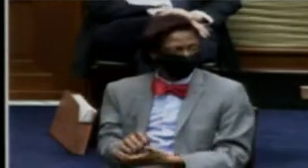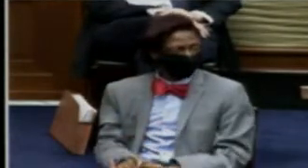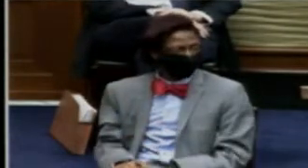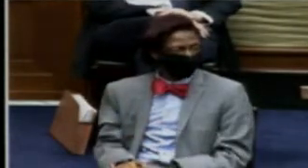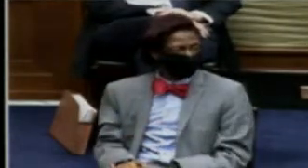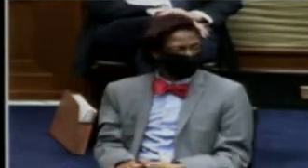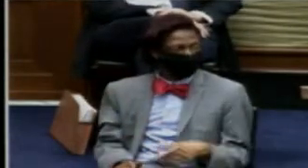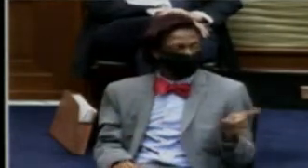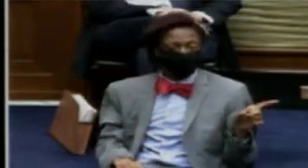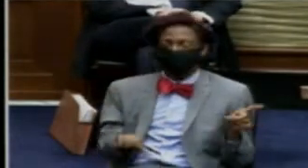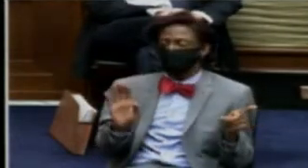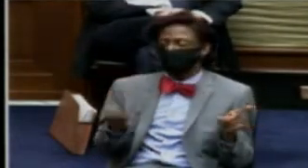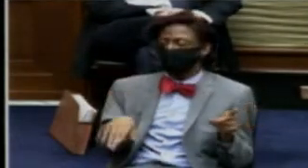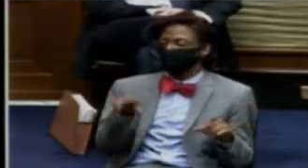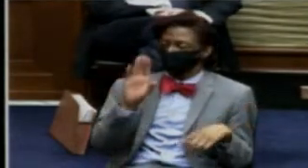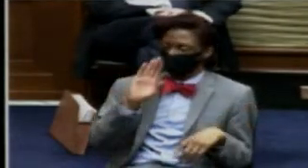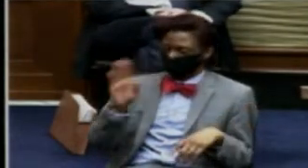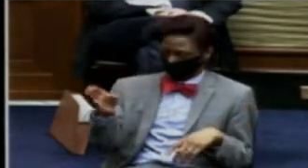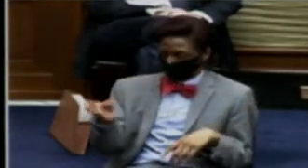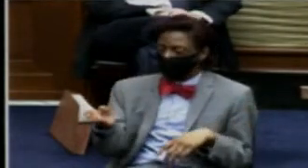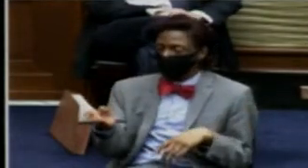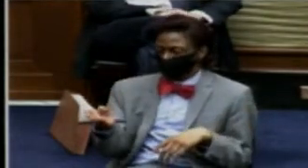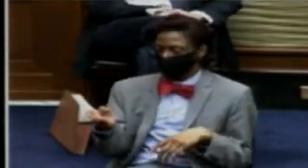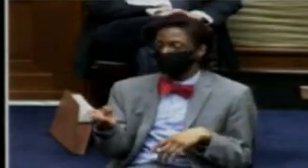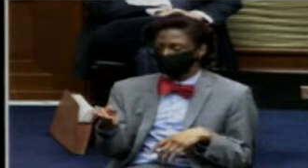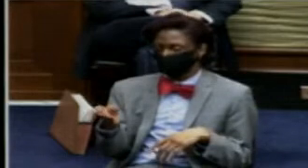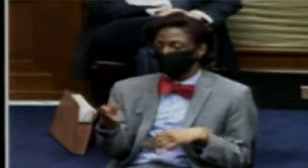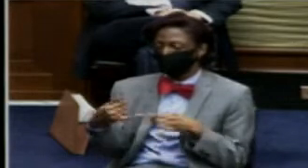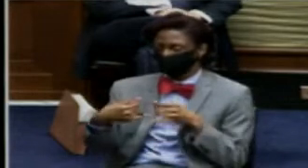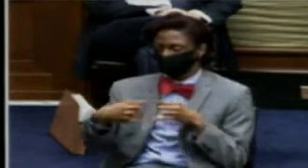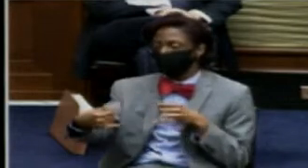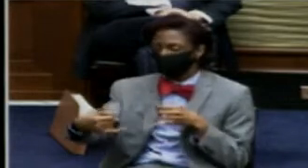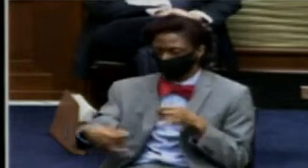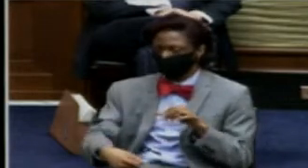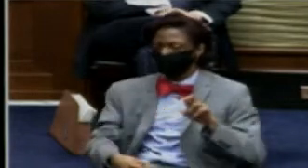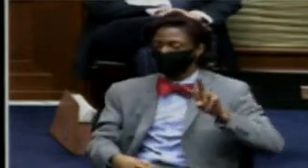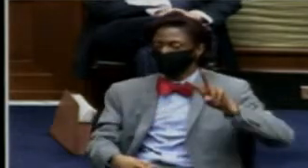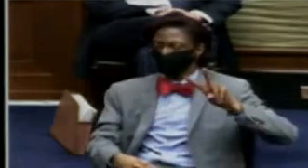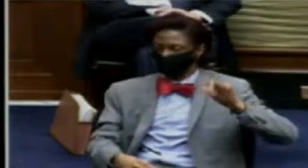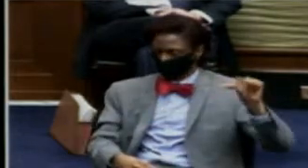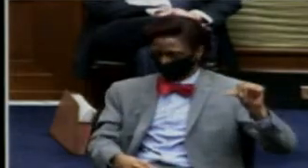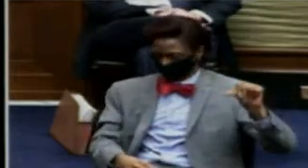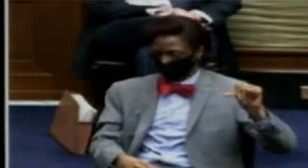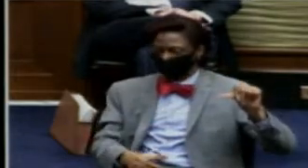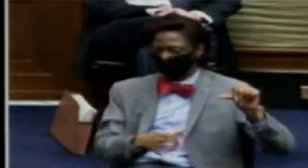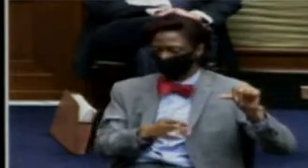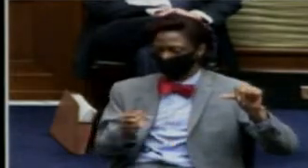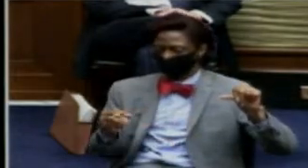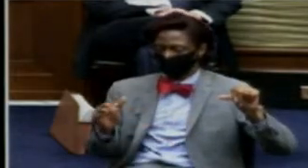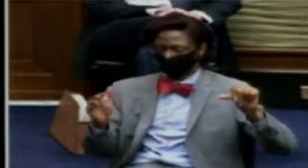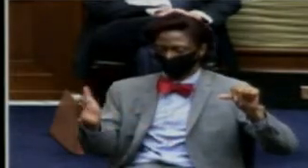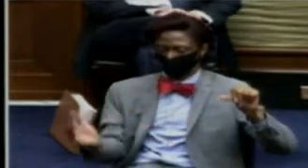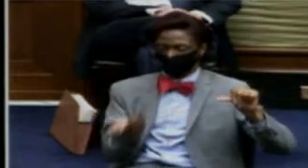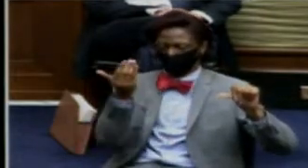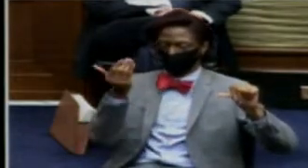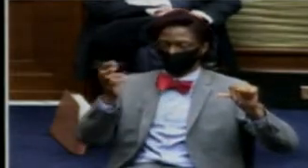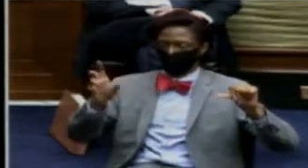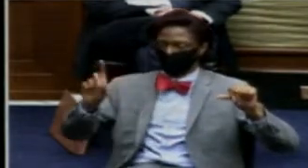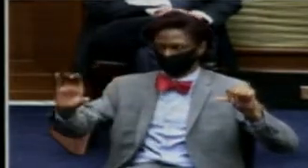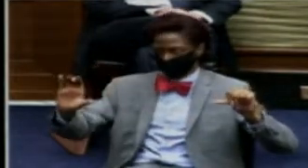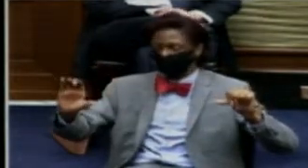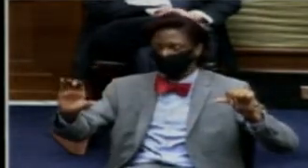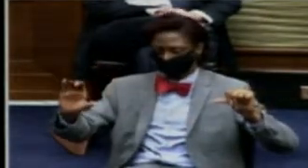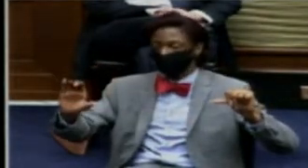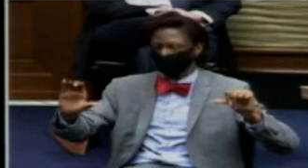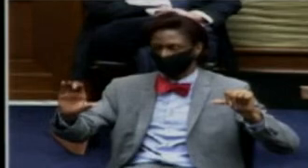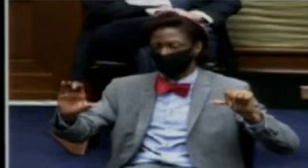It would border on Virginia and border on the new district state. So